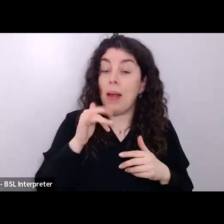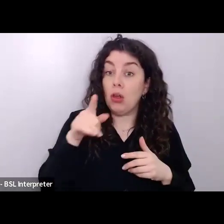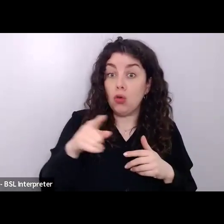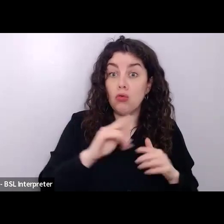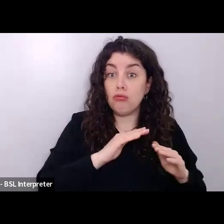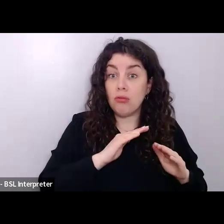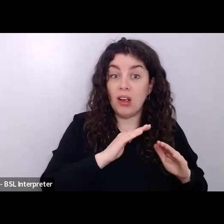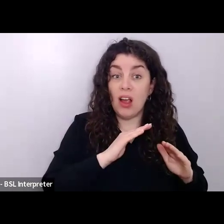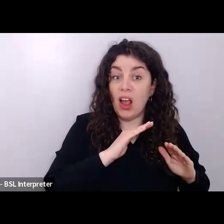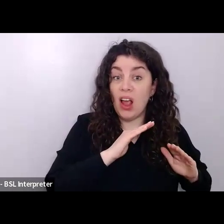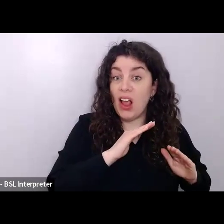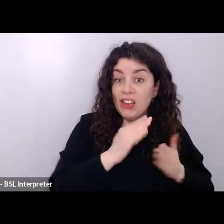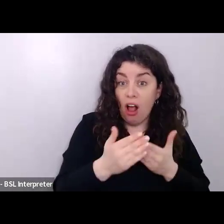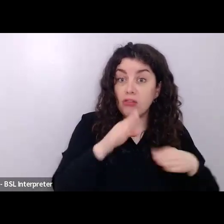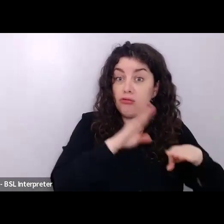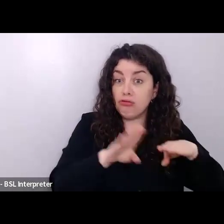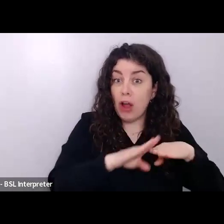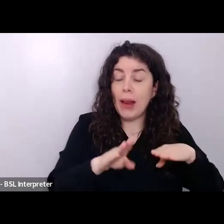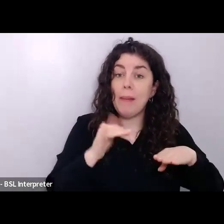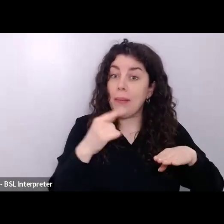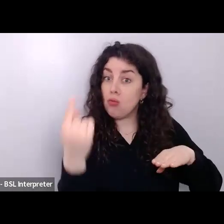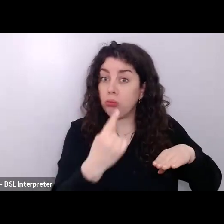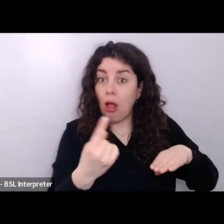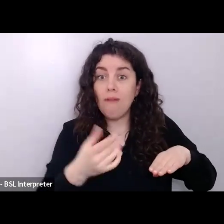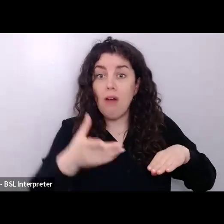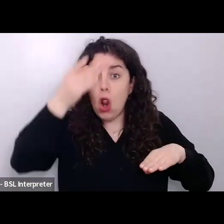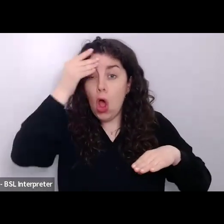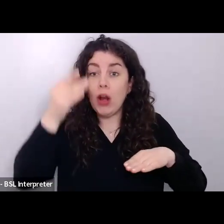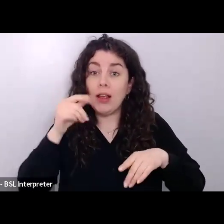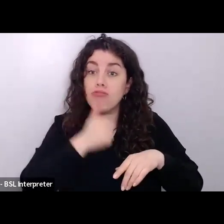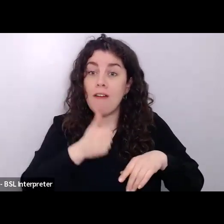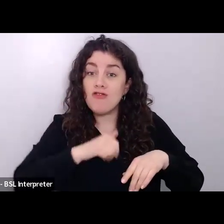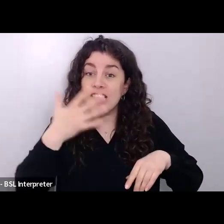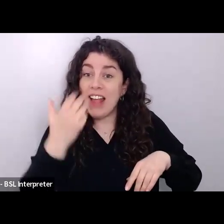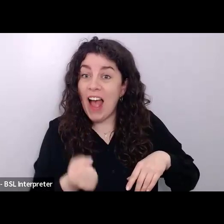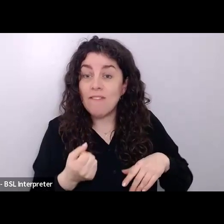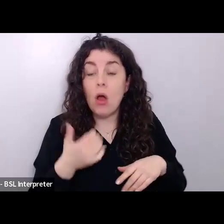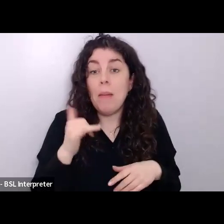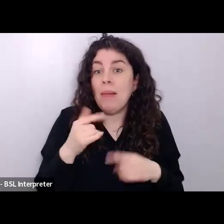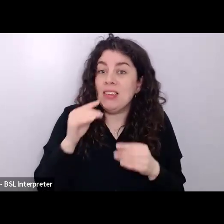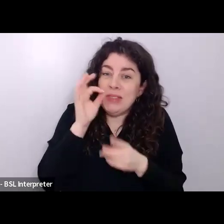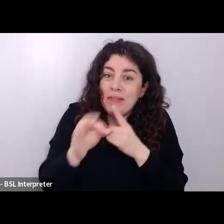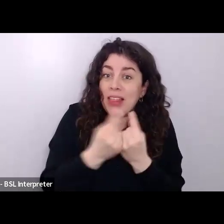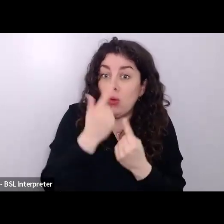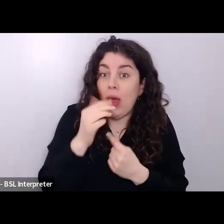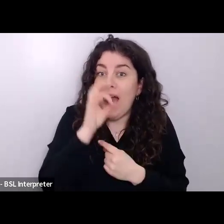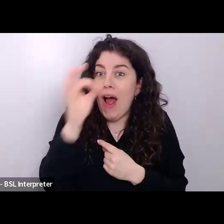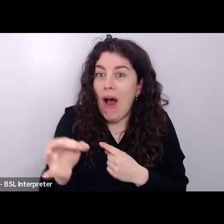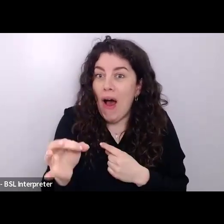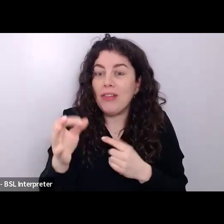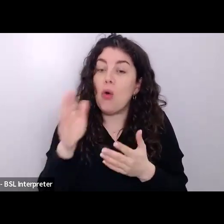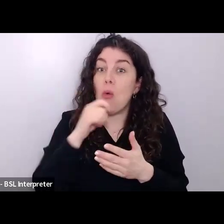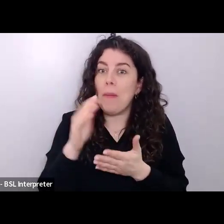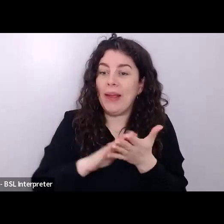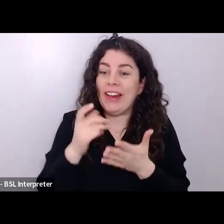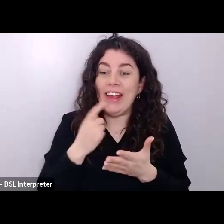have certain learning preferences or things that you could request that will make it easier for you to hit the